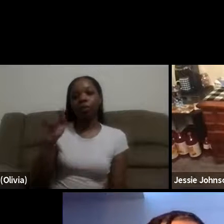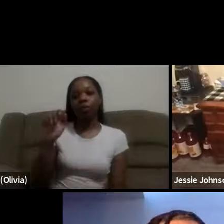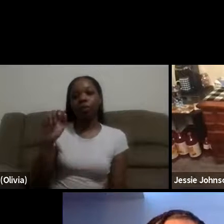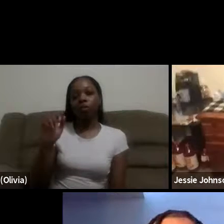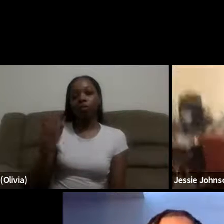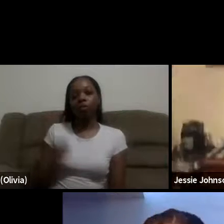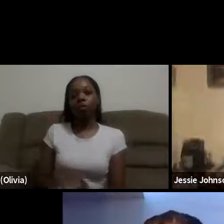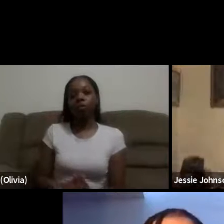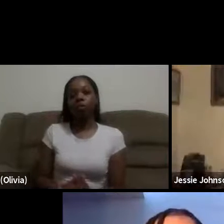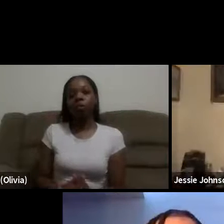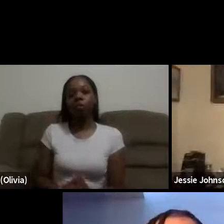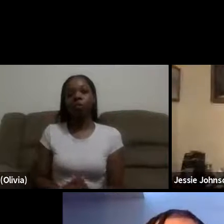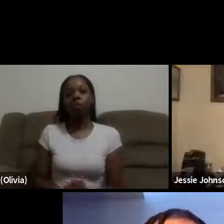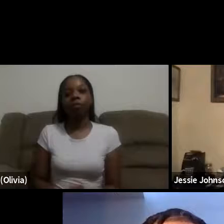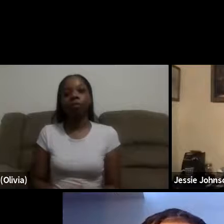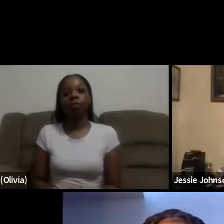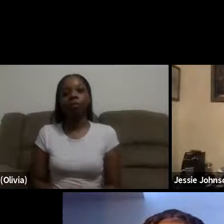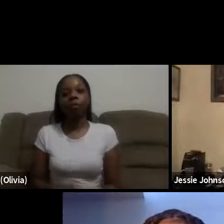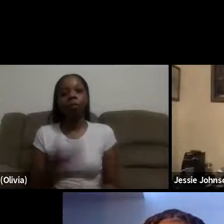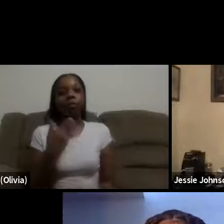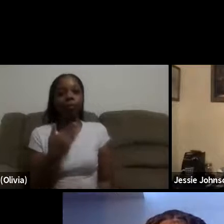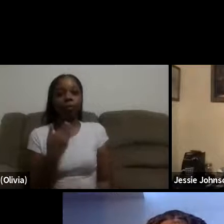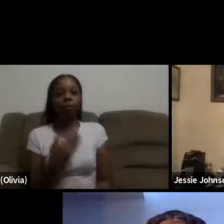There you go, sir. Appreciate that.